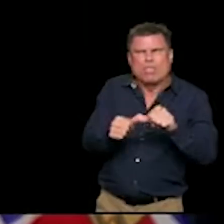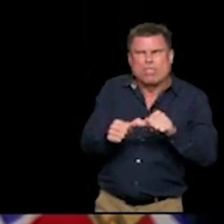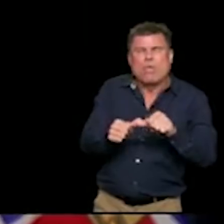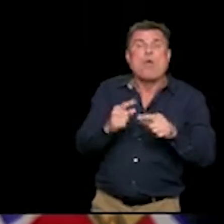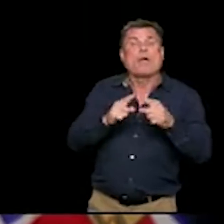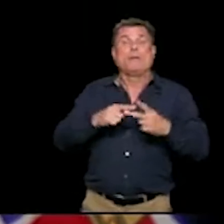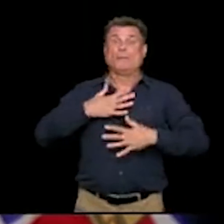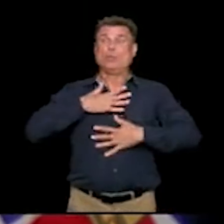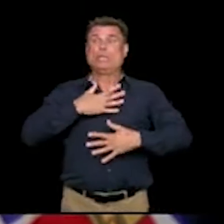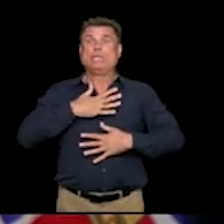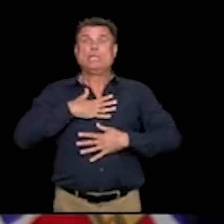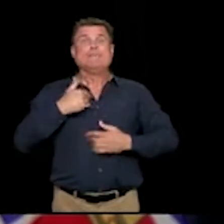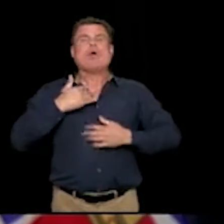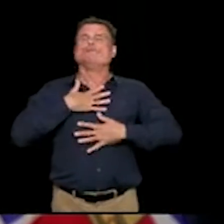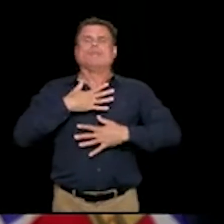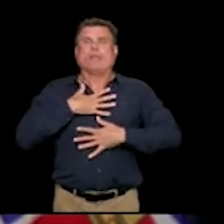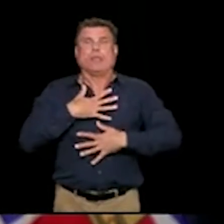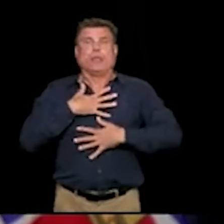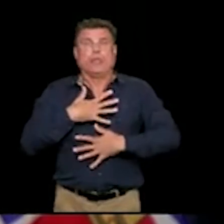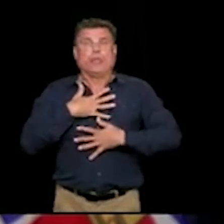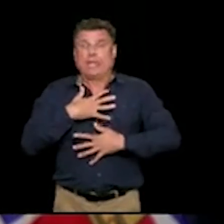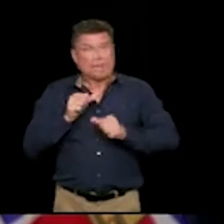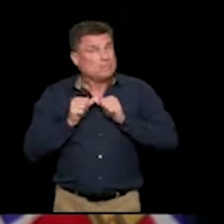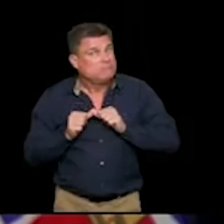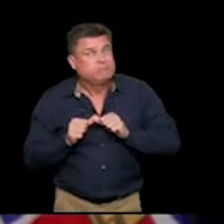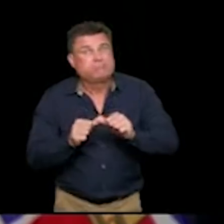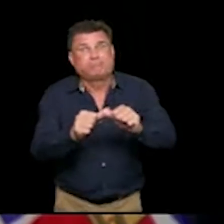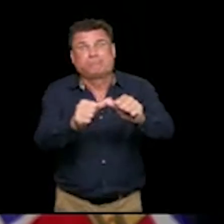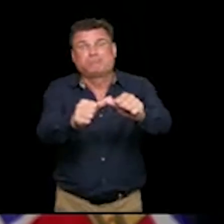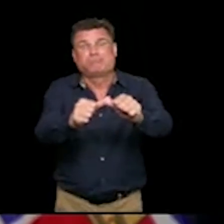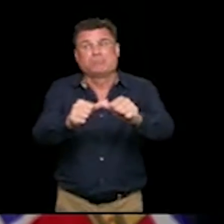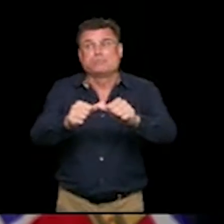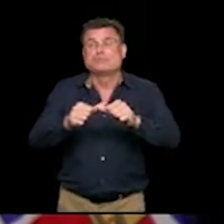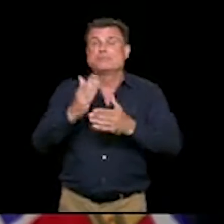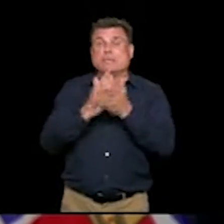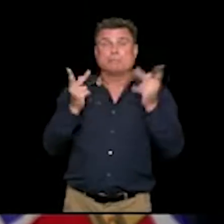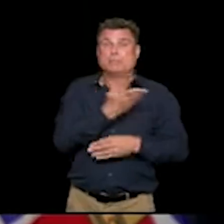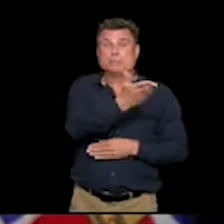difficulty breathing, shortness of breath that can last for a long time. We also know for a